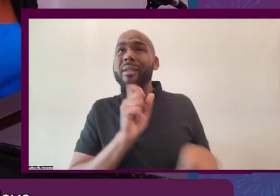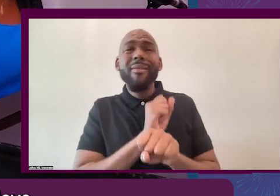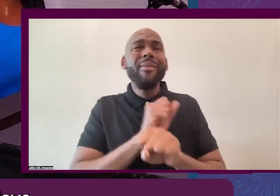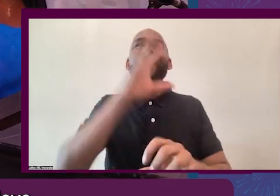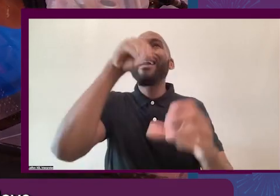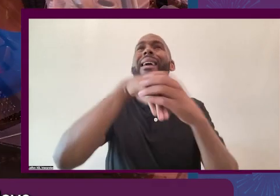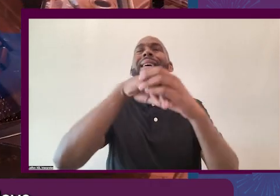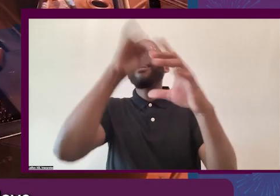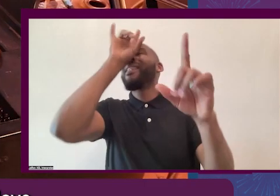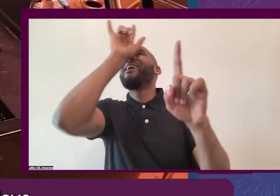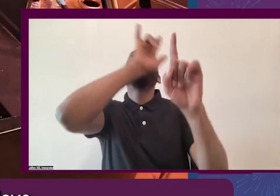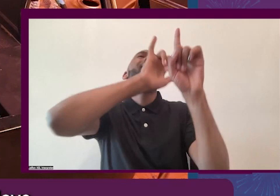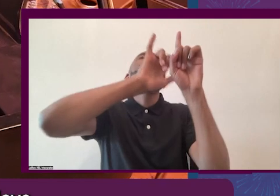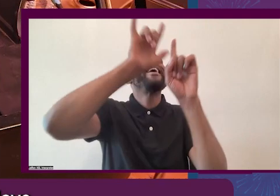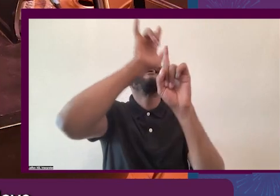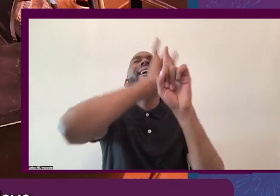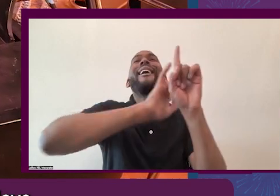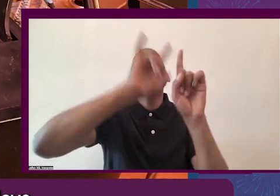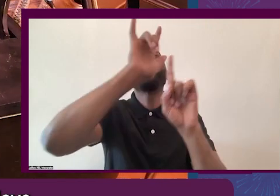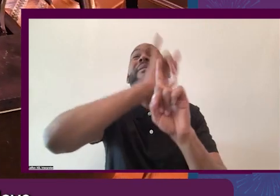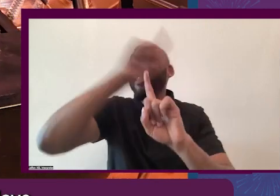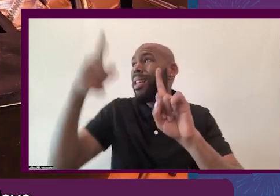Cause if you were in love,